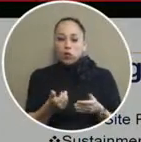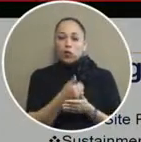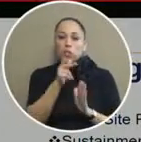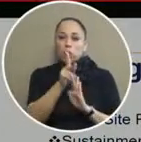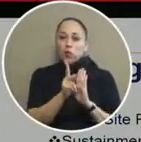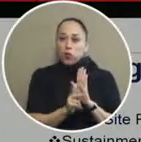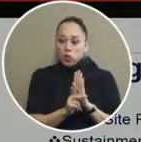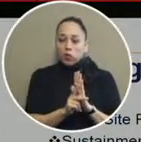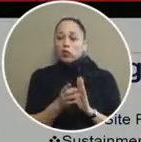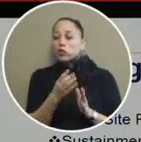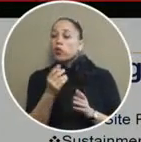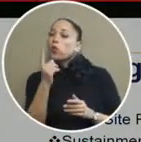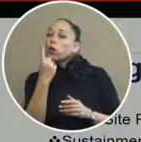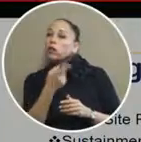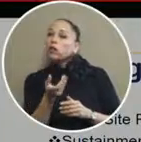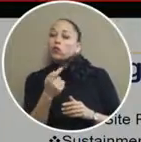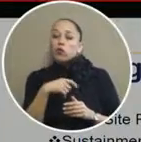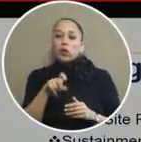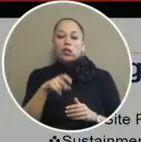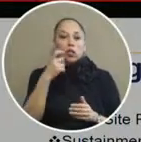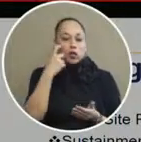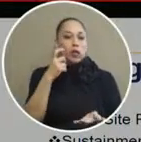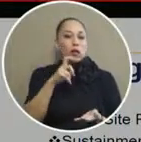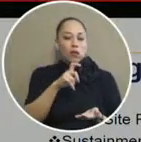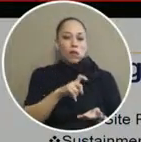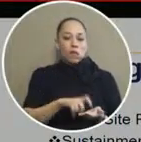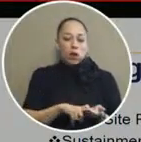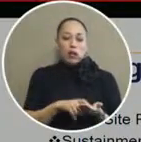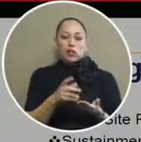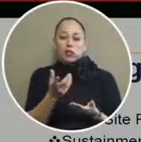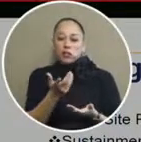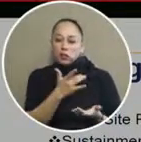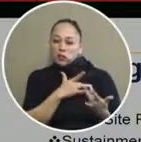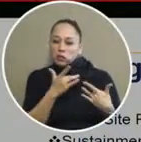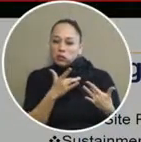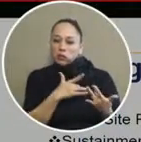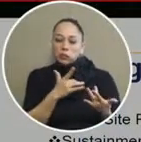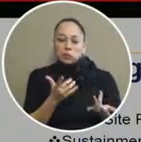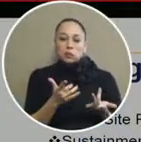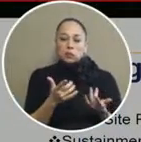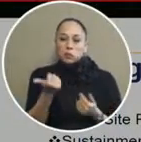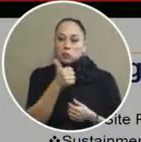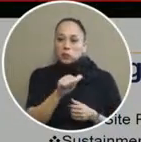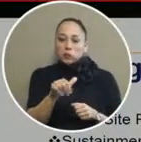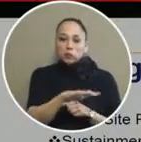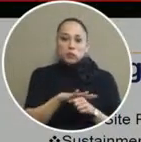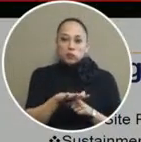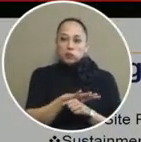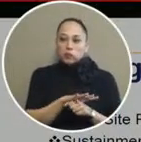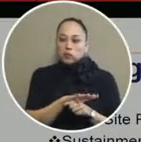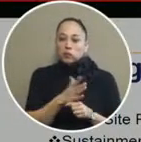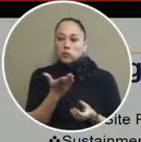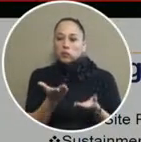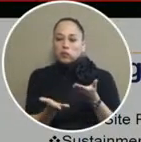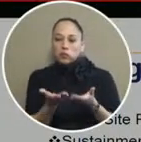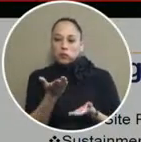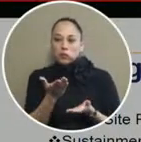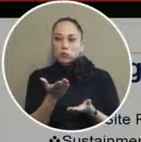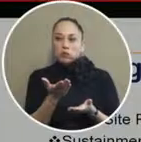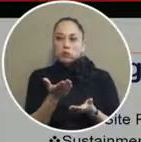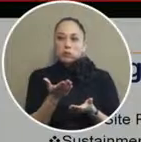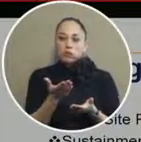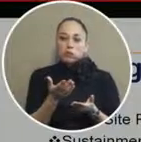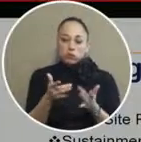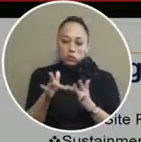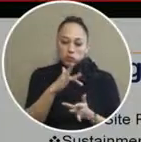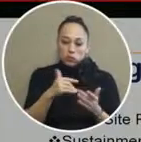So up front, we want to identify any of those safety related concerns, things like any areas where we might have bullpen seating,